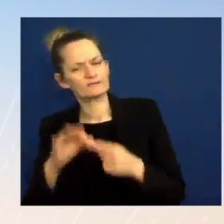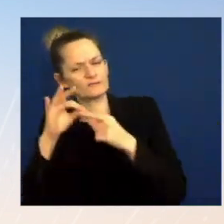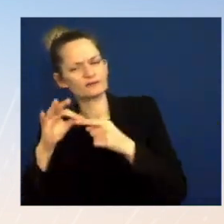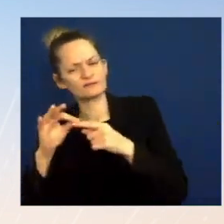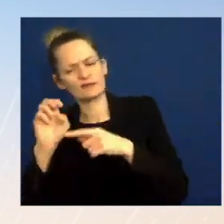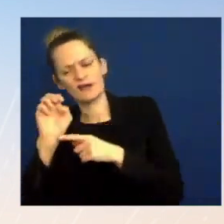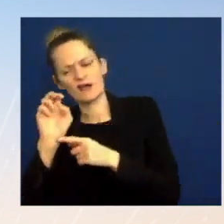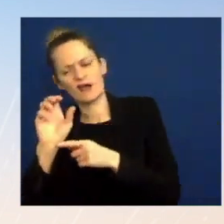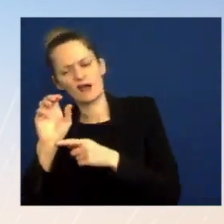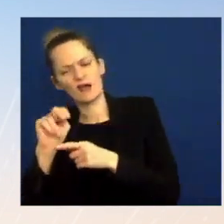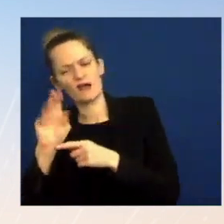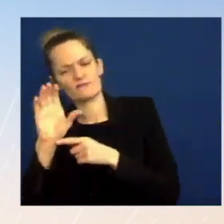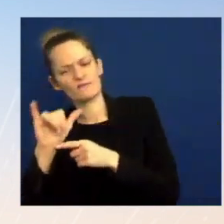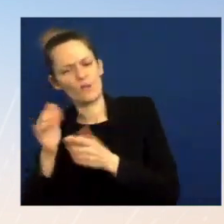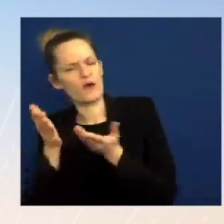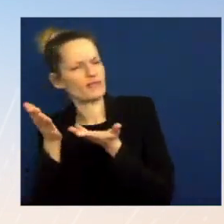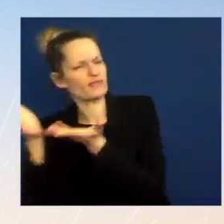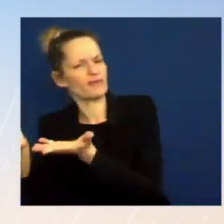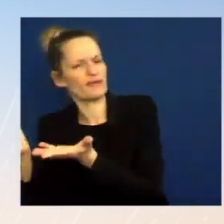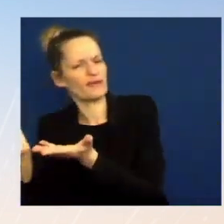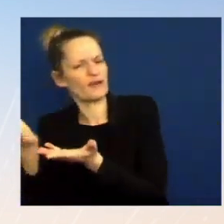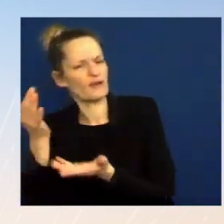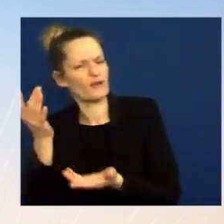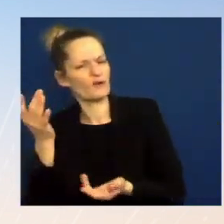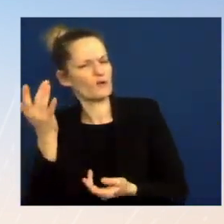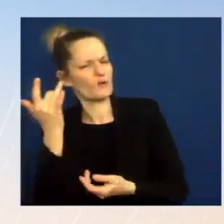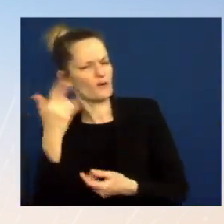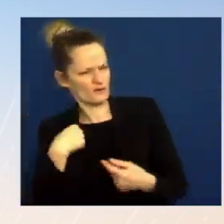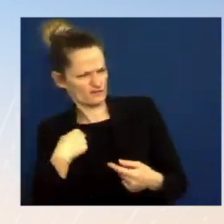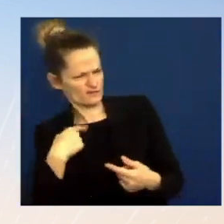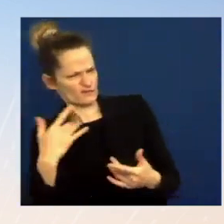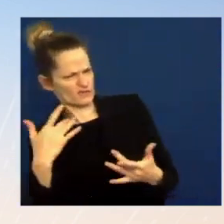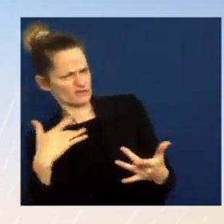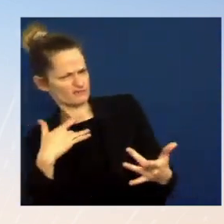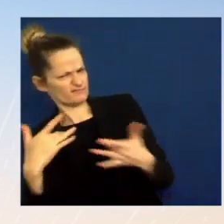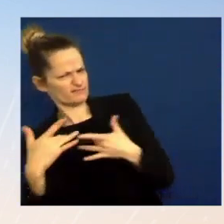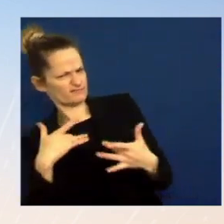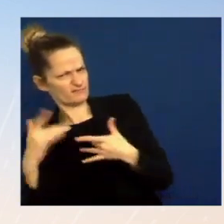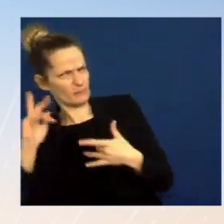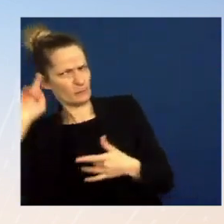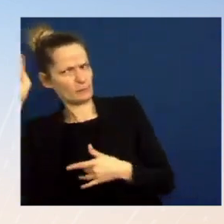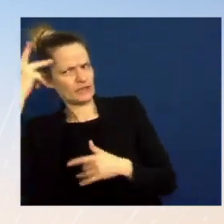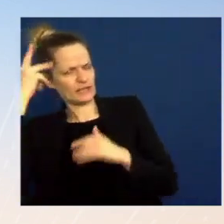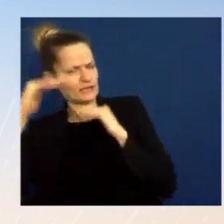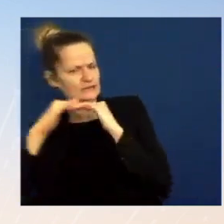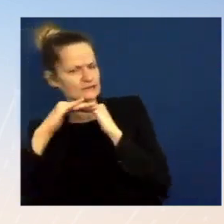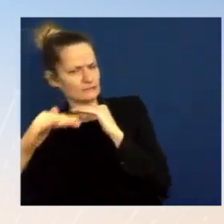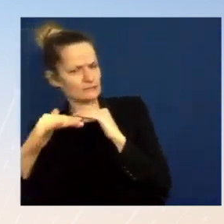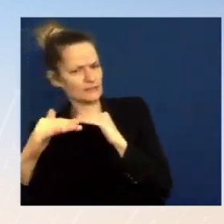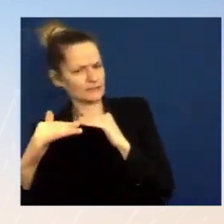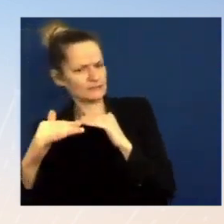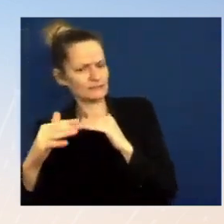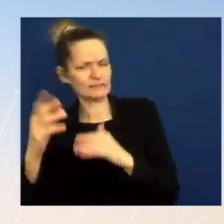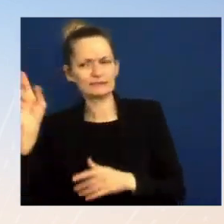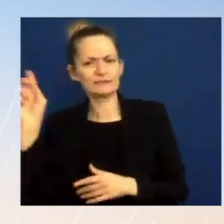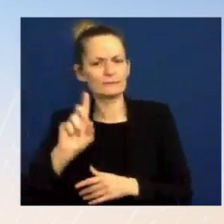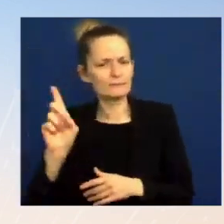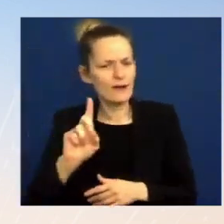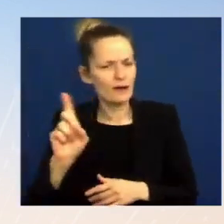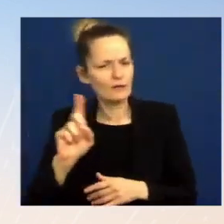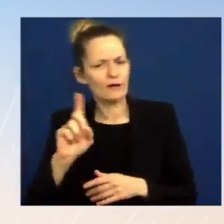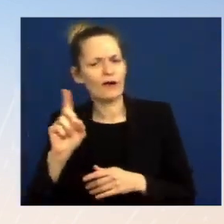time about political stability in Sudan, about the fragility of the democratic process there. But I can't speak to